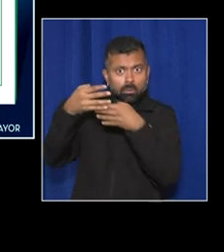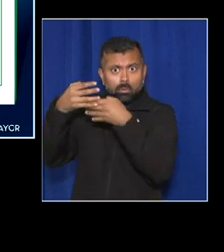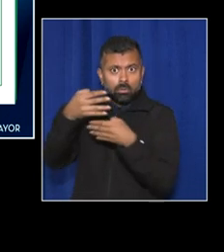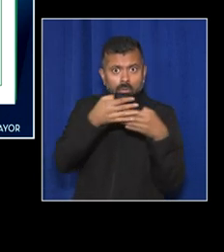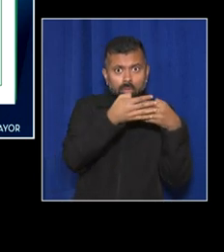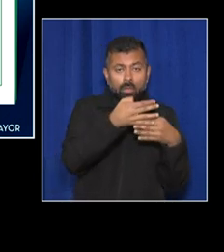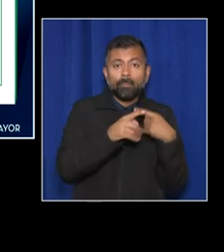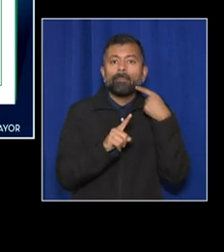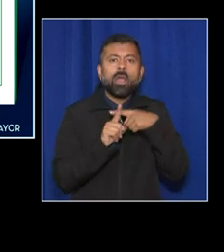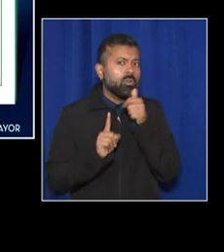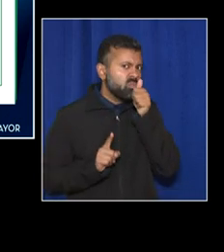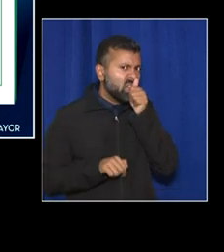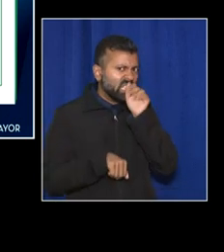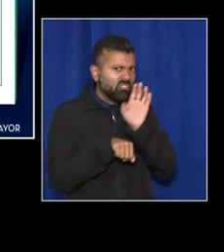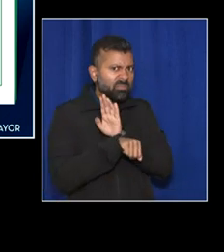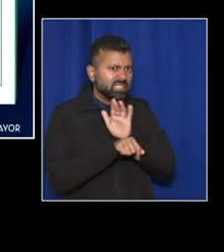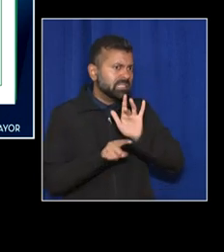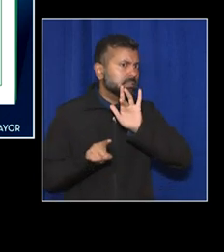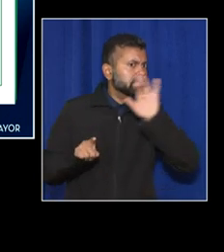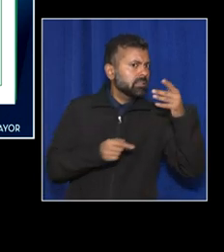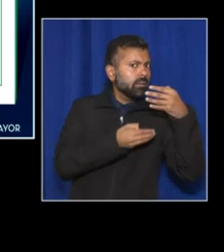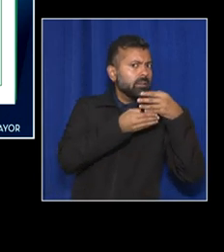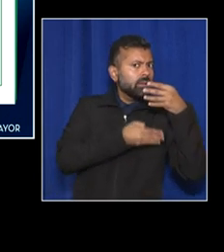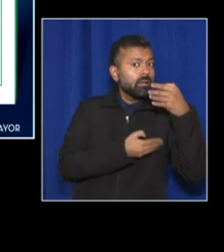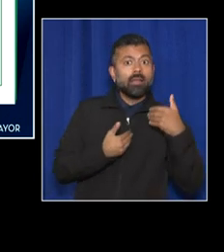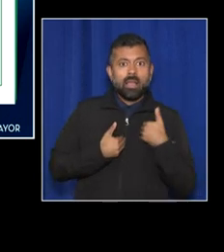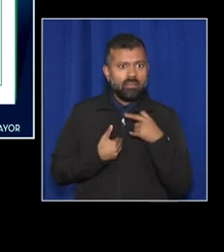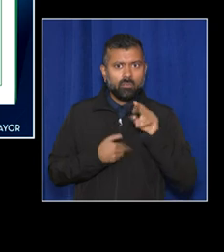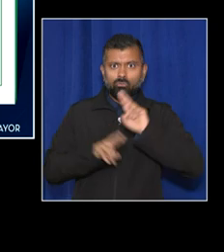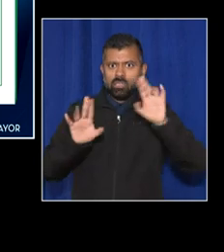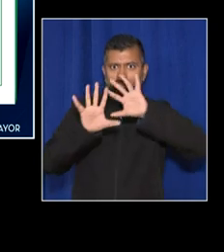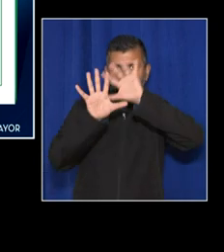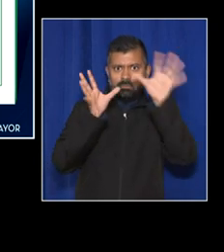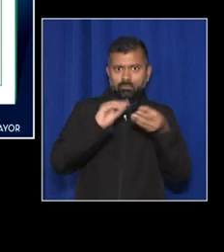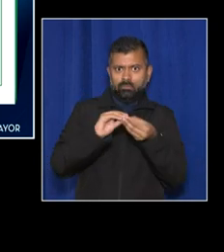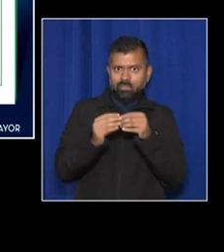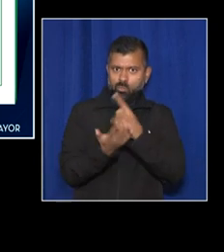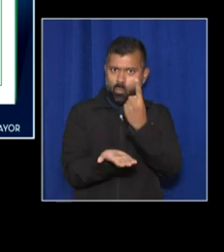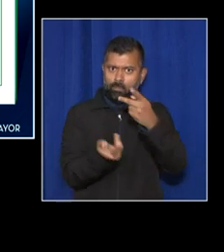will have information regarding positions at their various